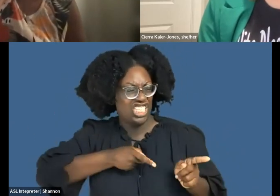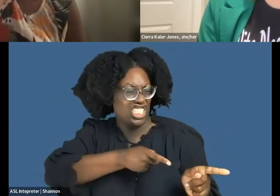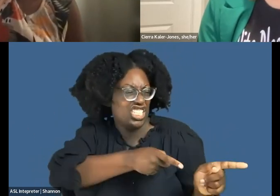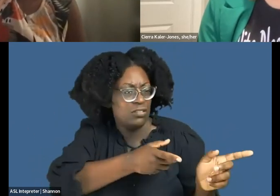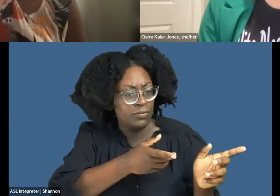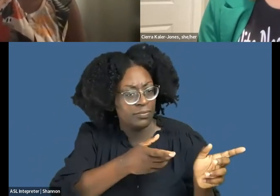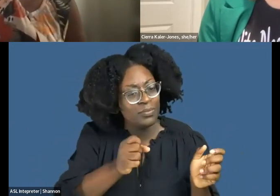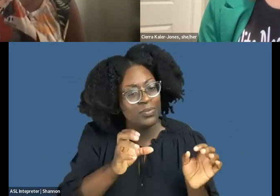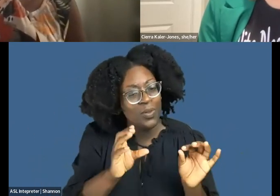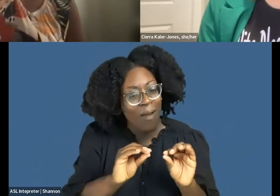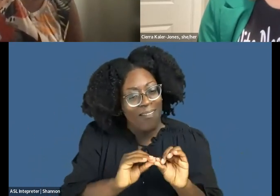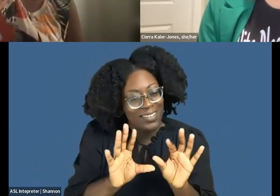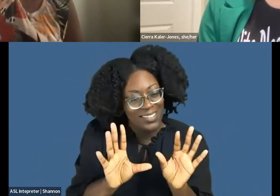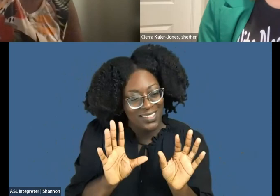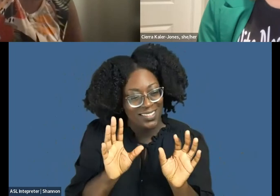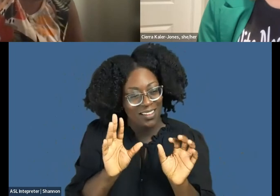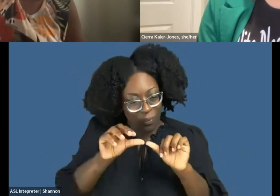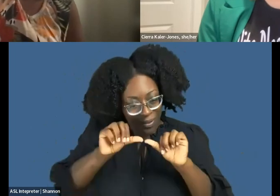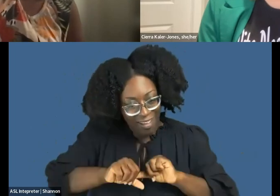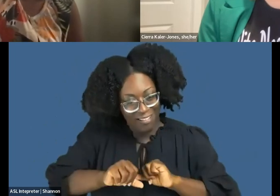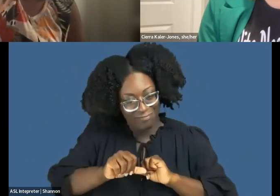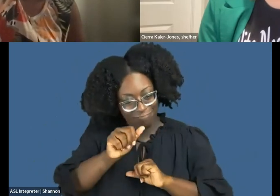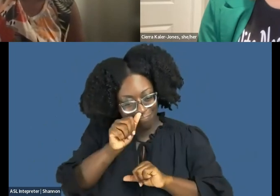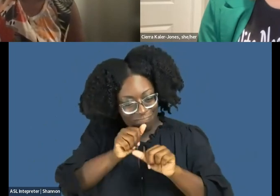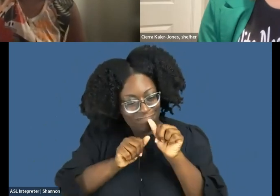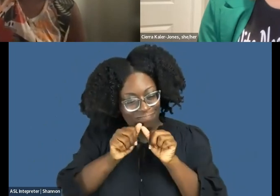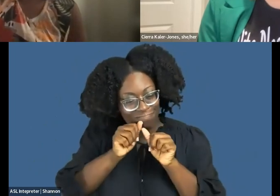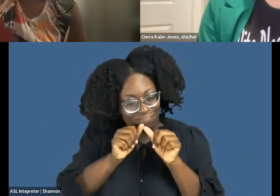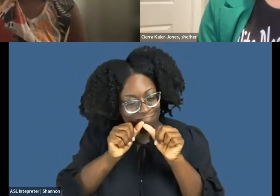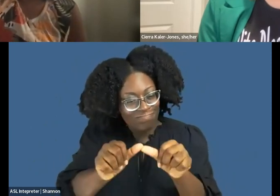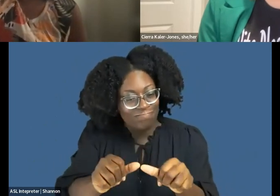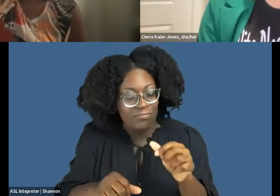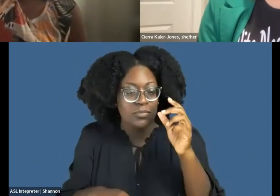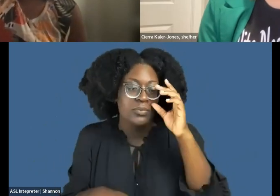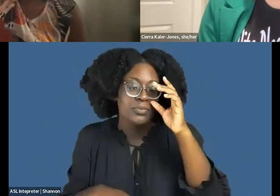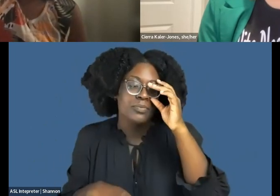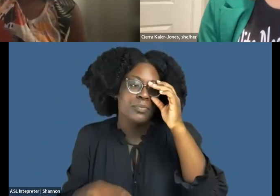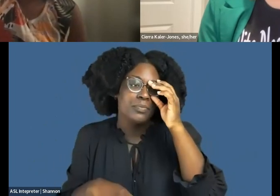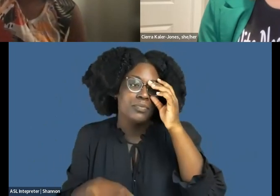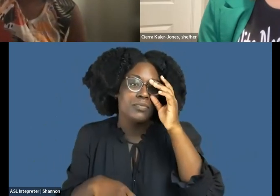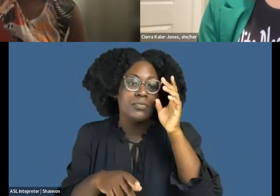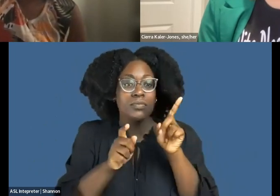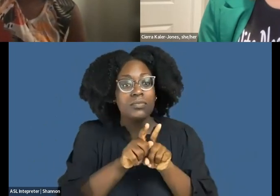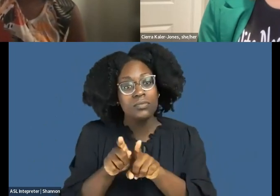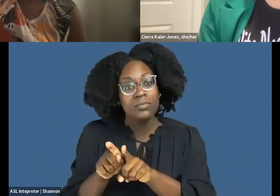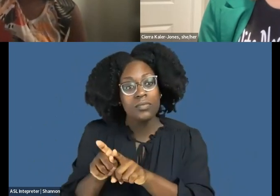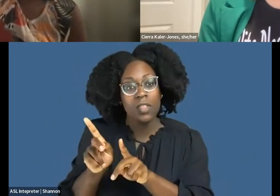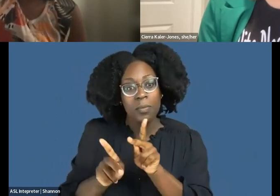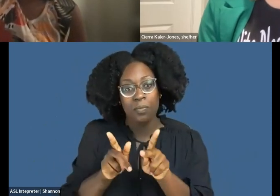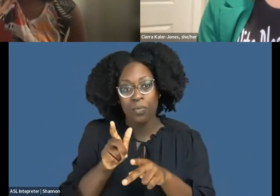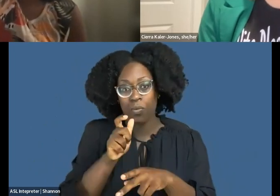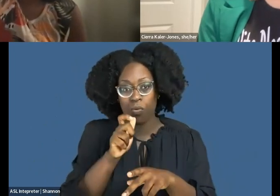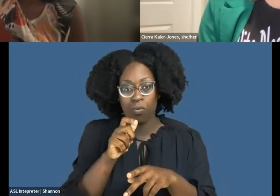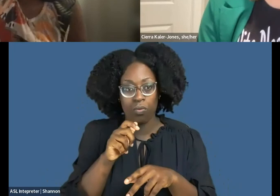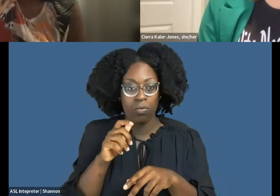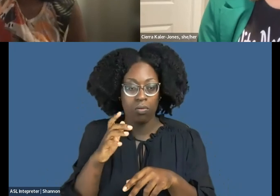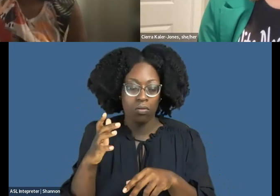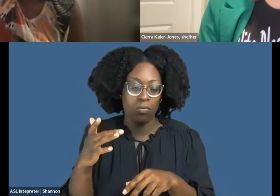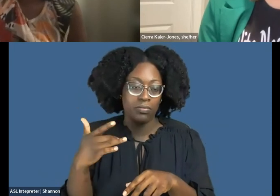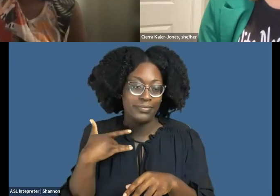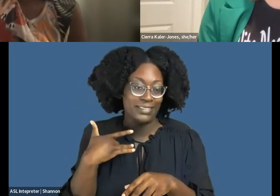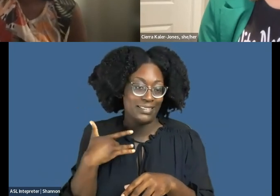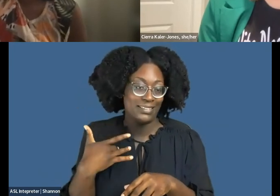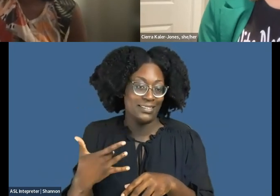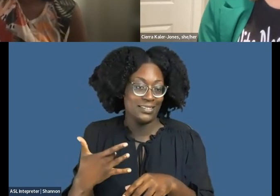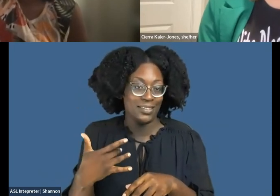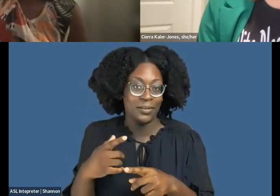that these folks that have traditionally had to address these subjects outside of formal institutions have offered us a